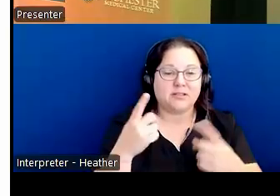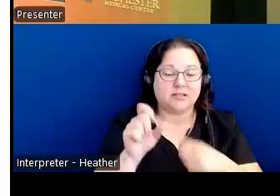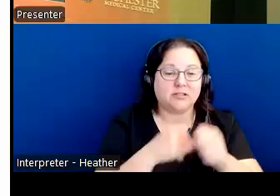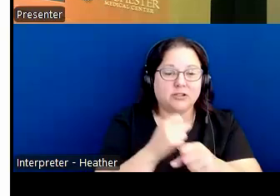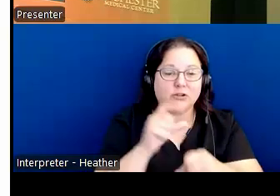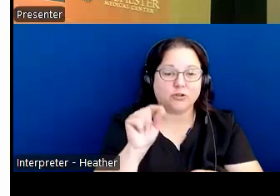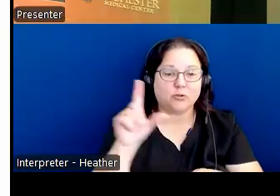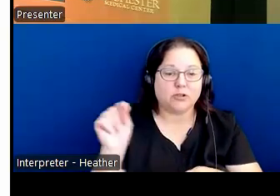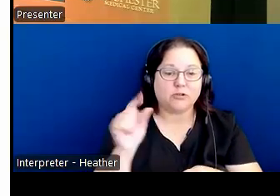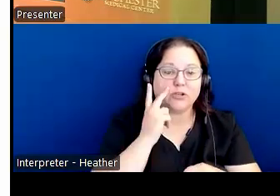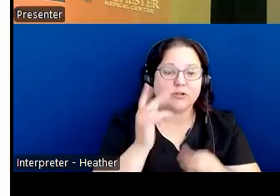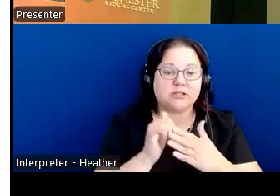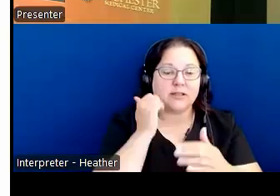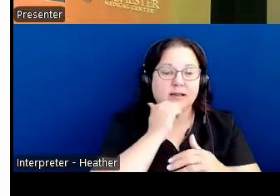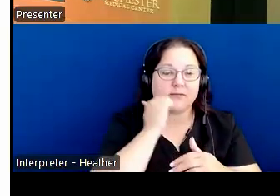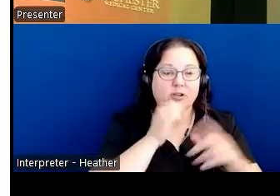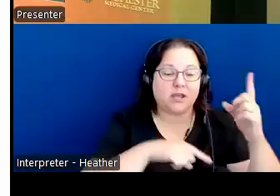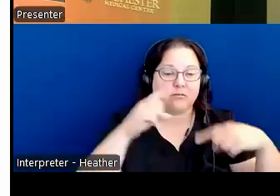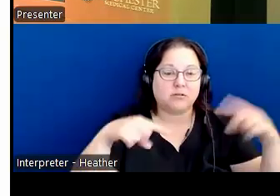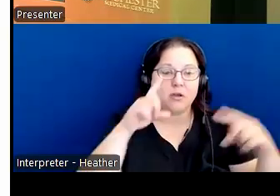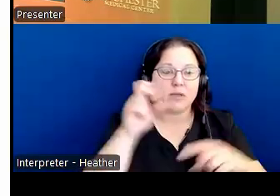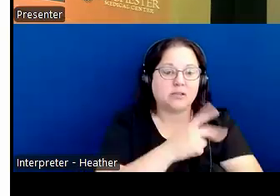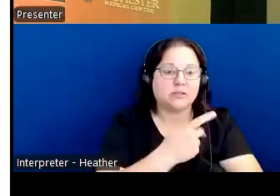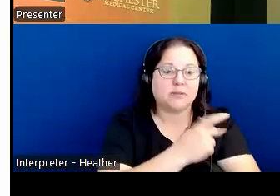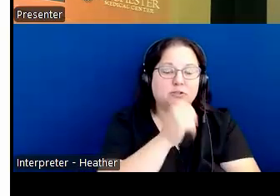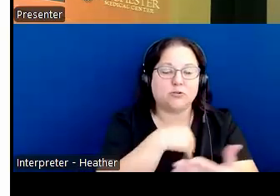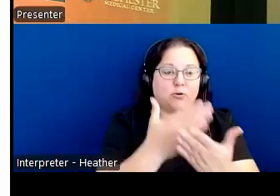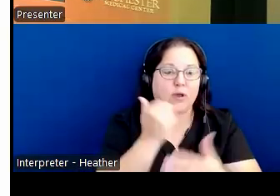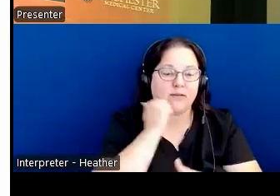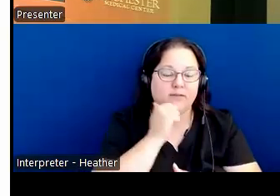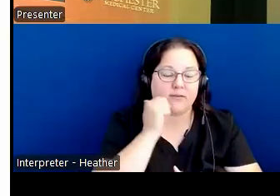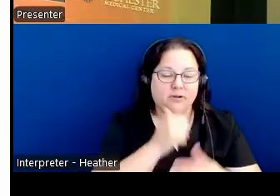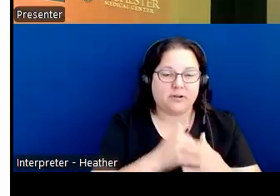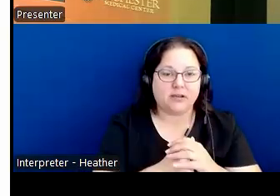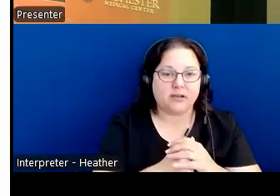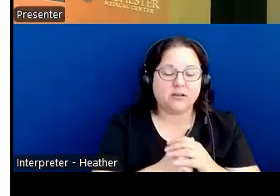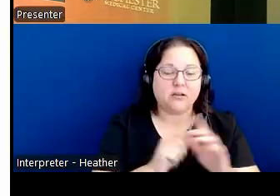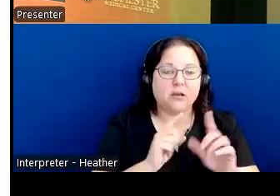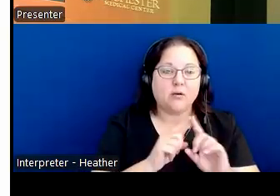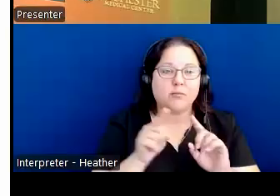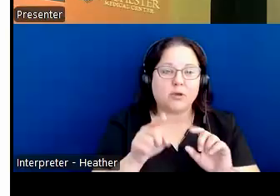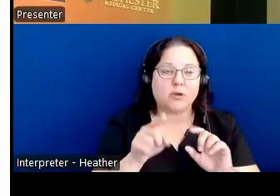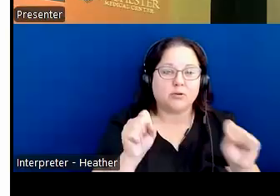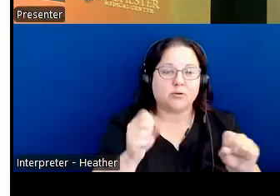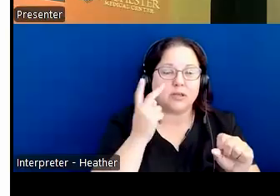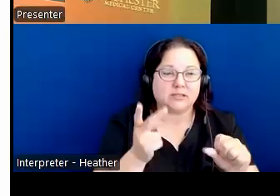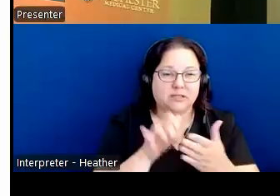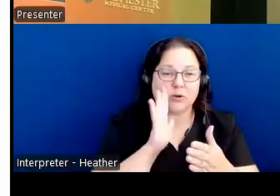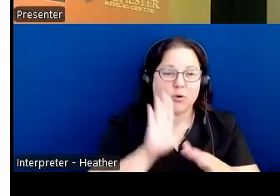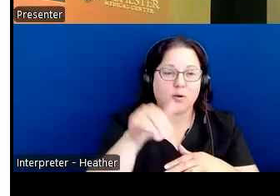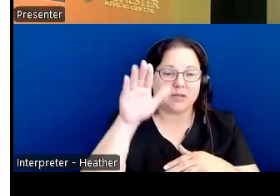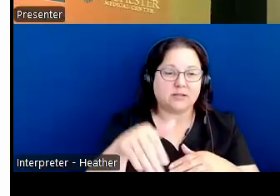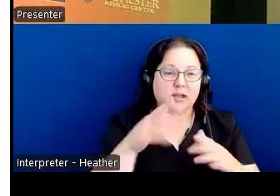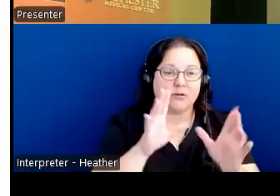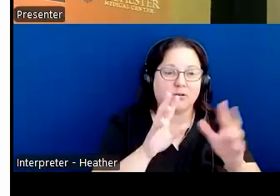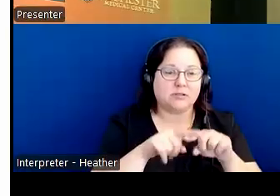significant variability day by day because patients don't come in every day. And you can also see that it goes up and down based on holidays and things of